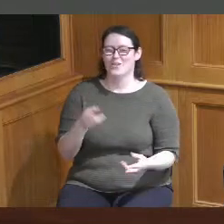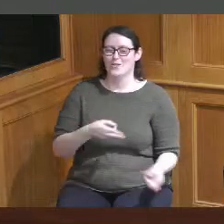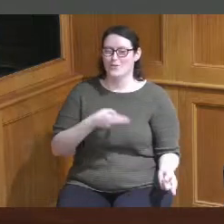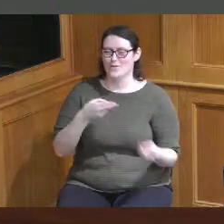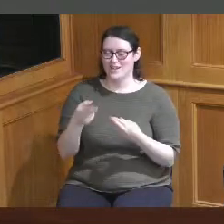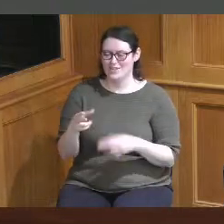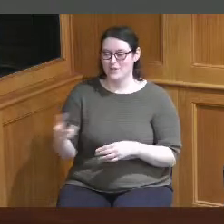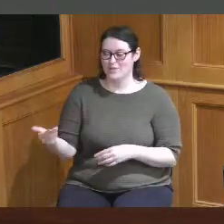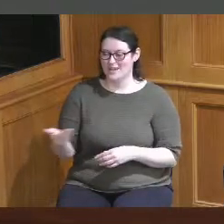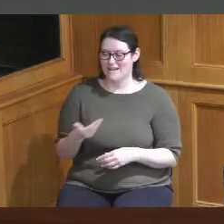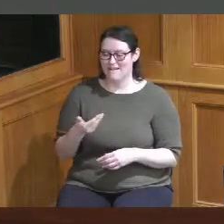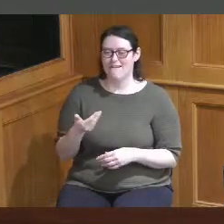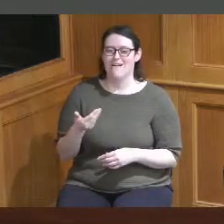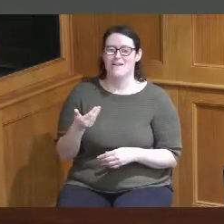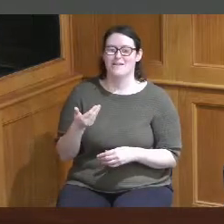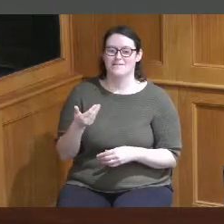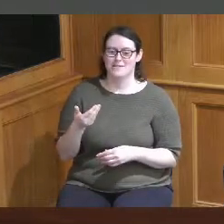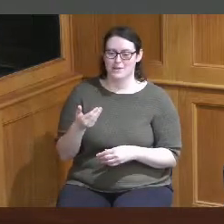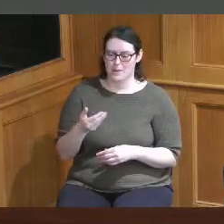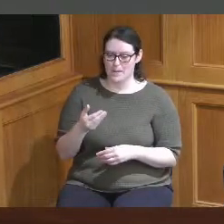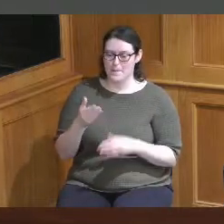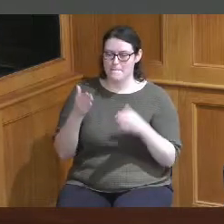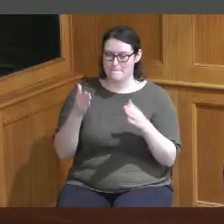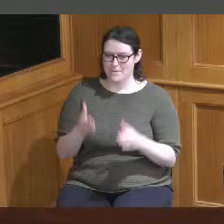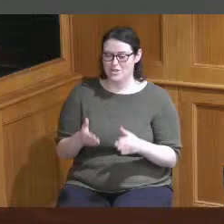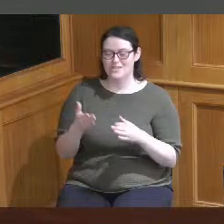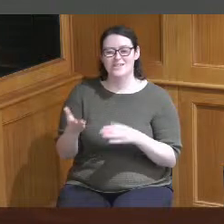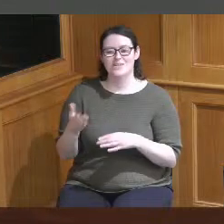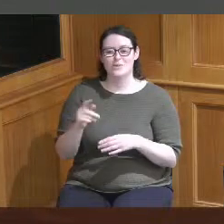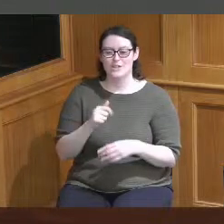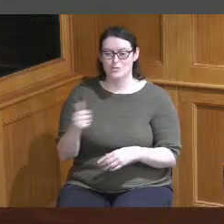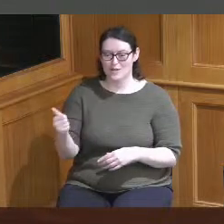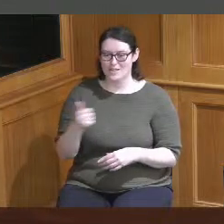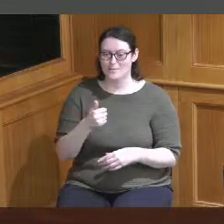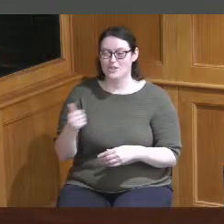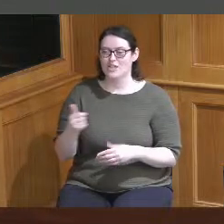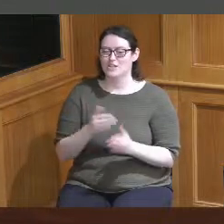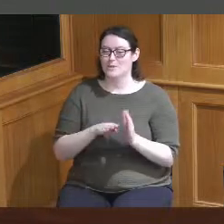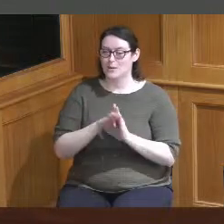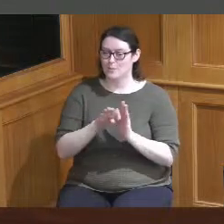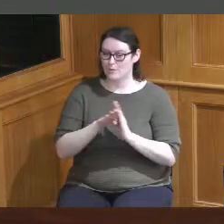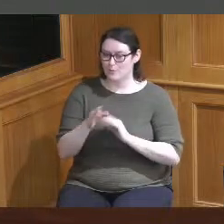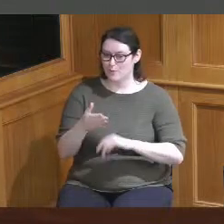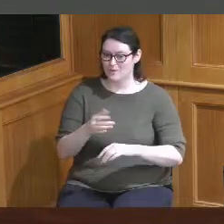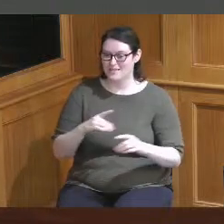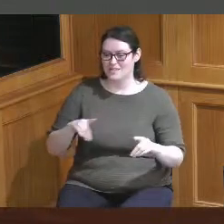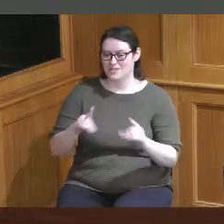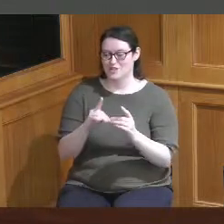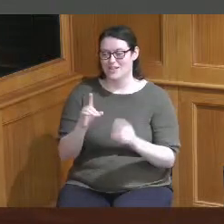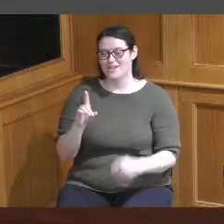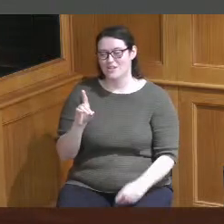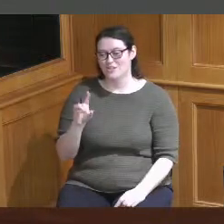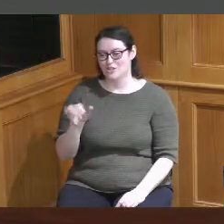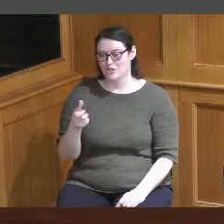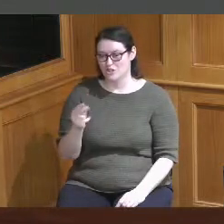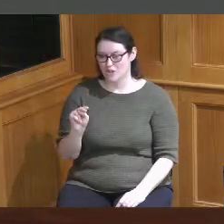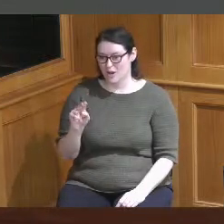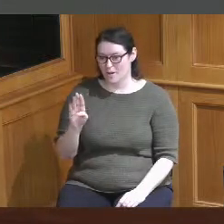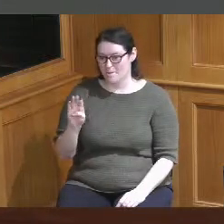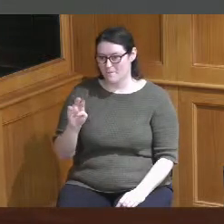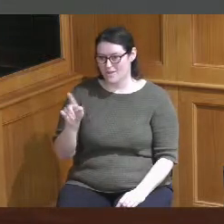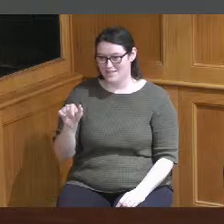resolution appointing a member to the Transportation Improvement District. This is John Brazina from the city of